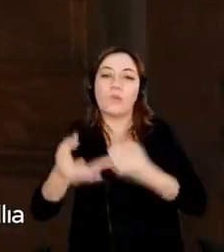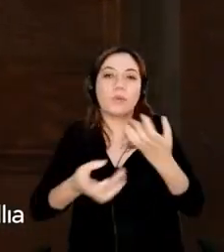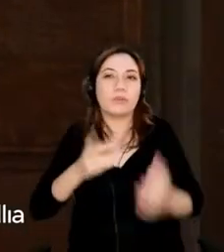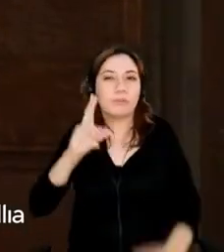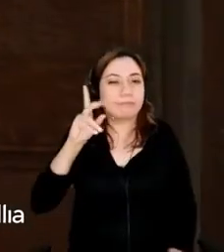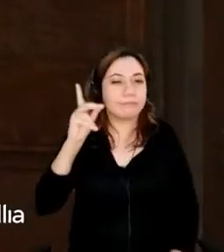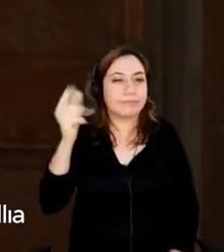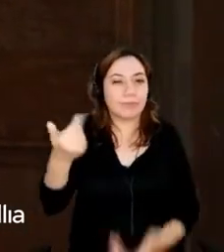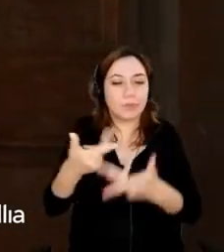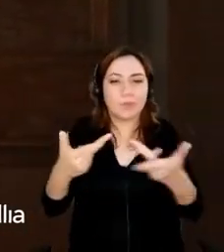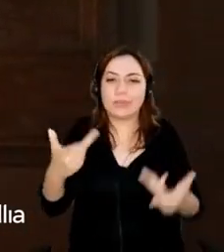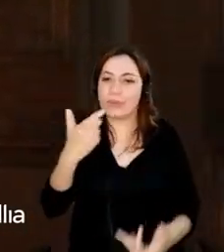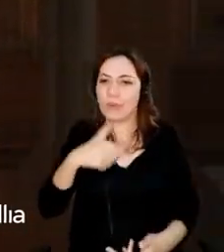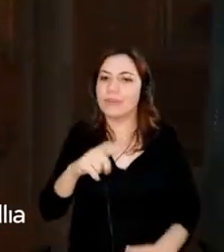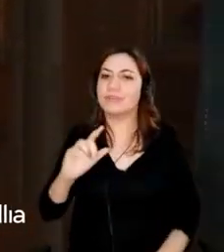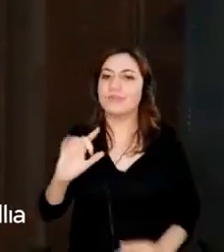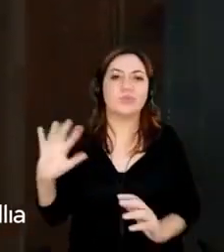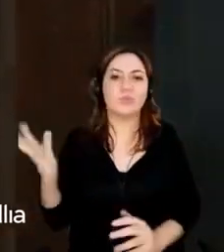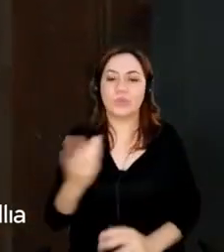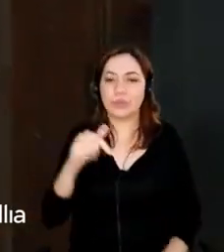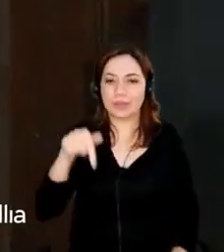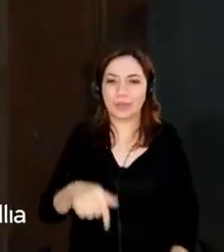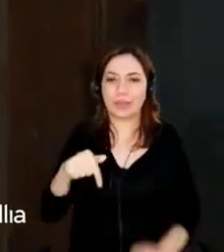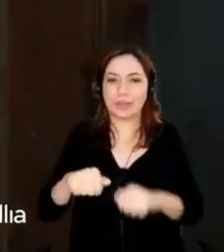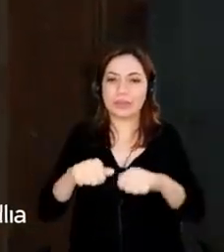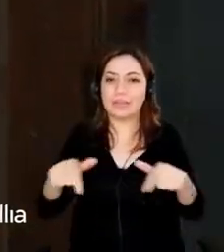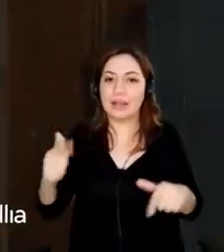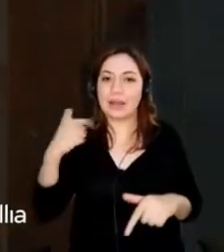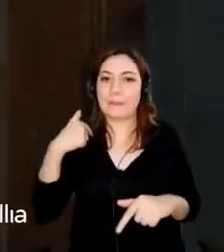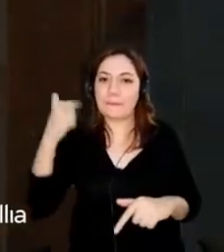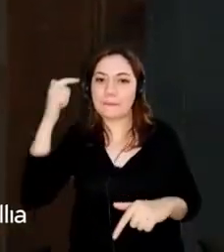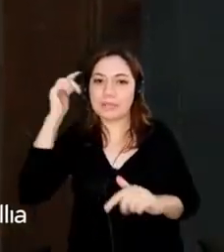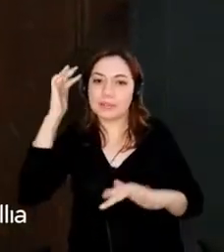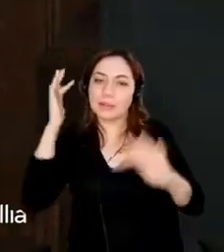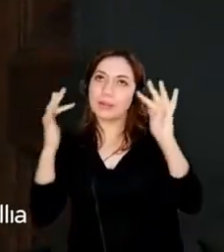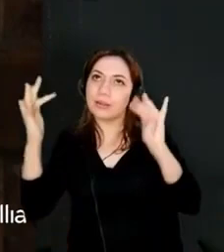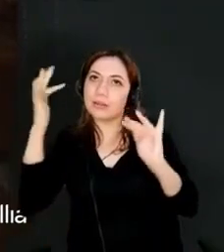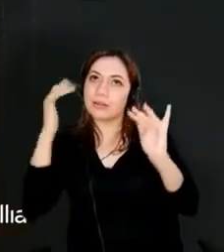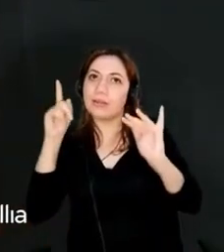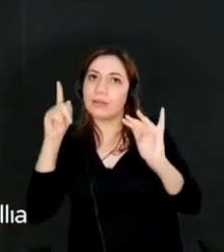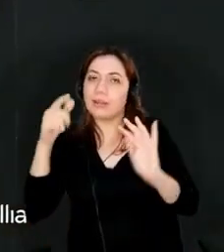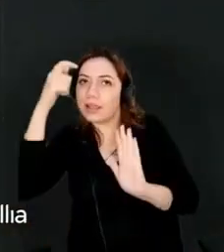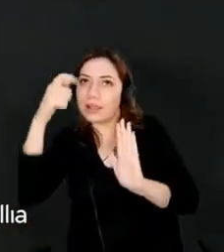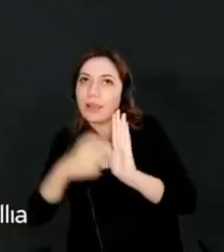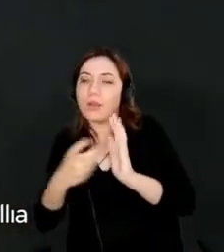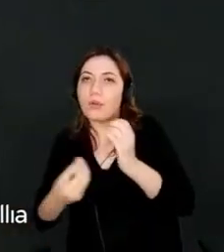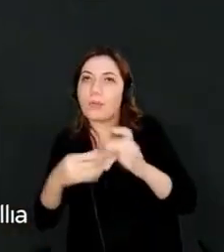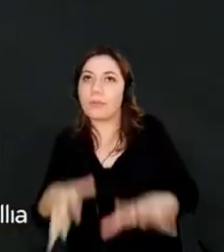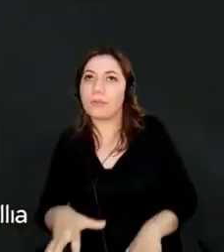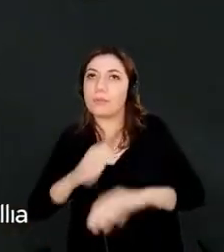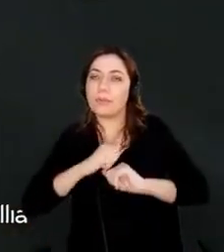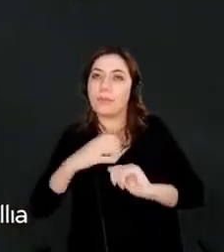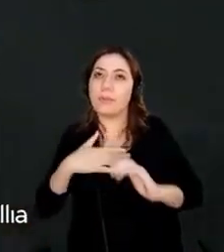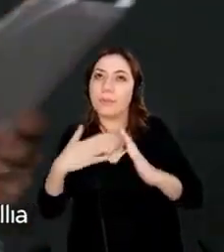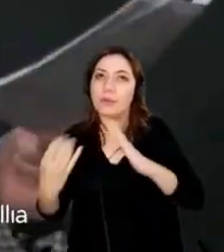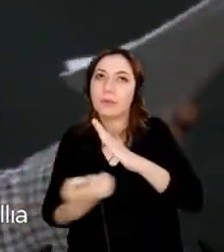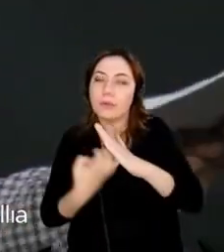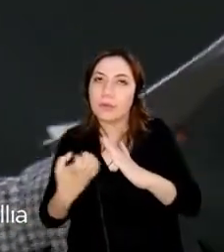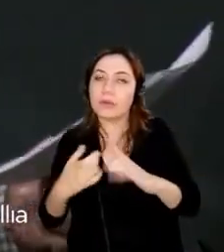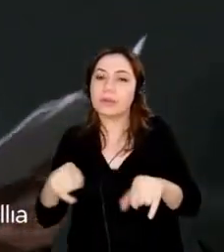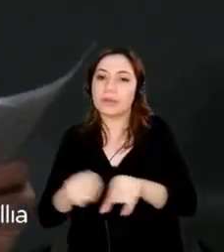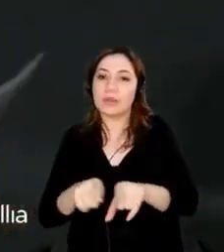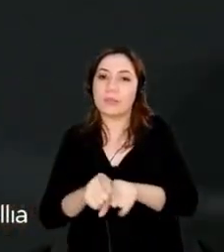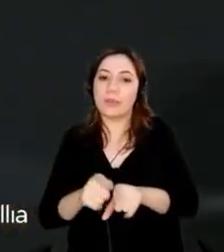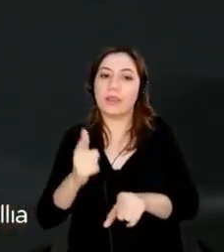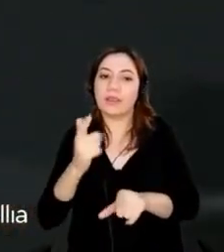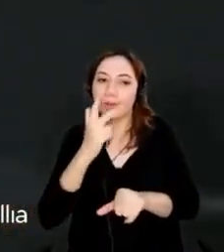thinking, where do I start with AI? How do I bring it into our business and kind of get leadership buy-in? Next to